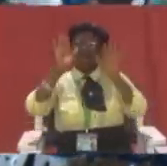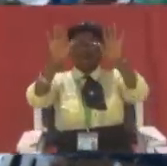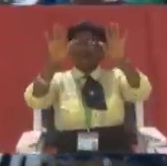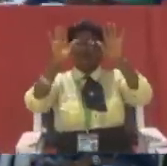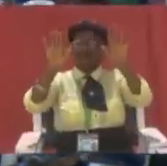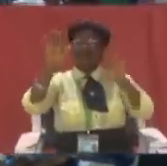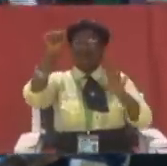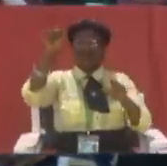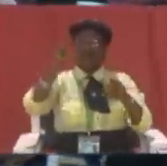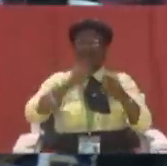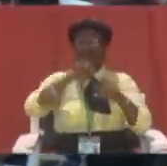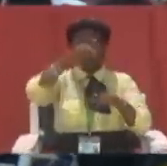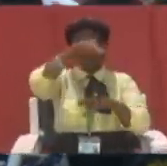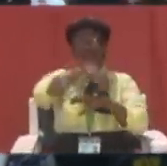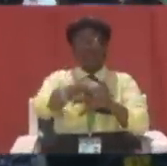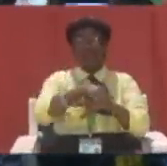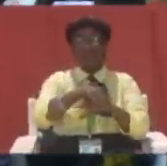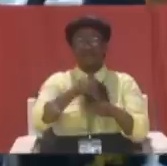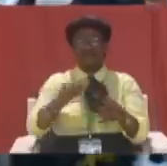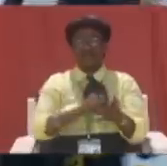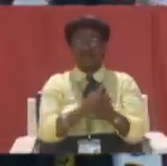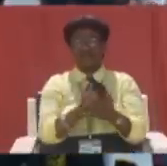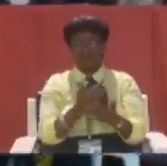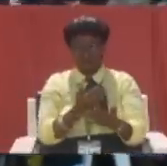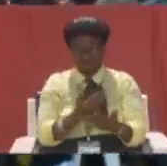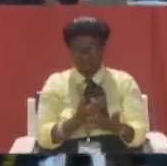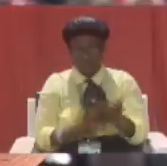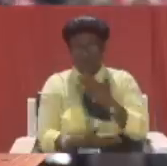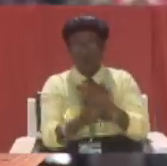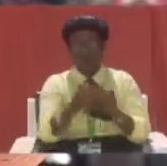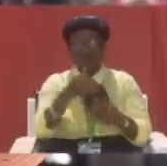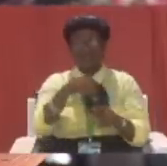Now, those who are born in the month of April,